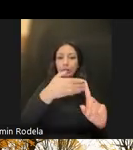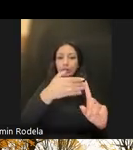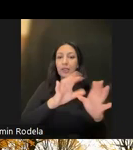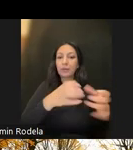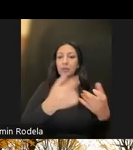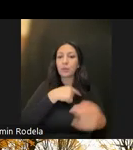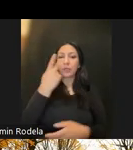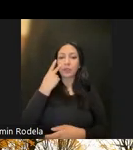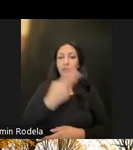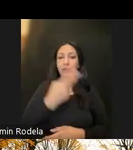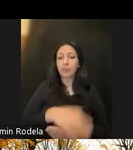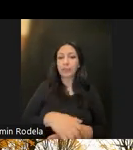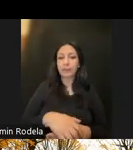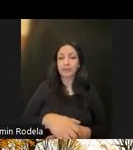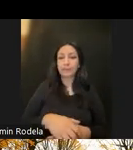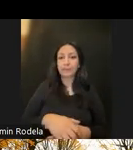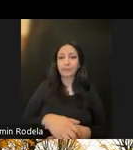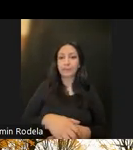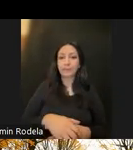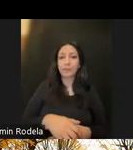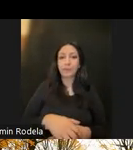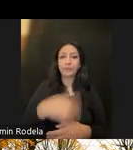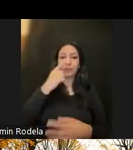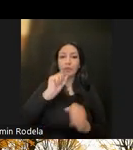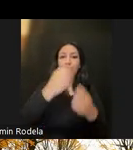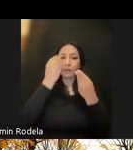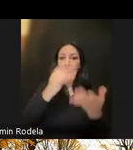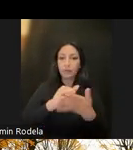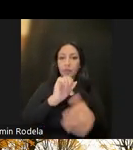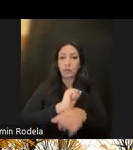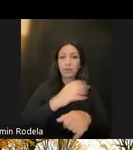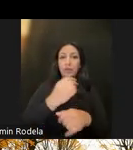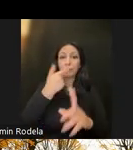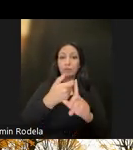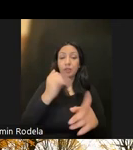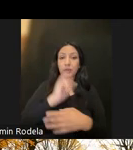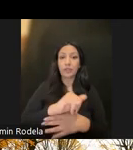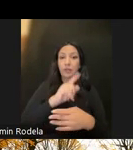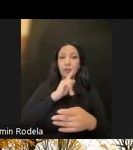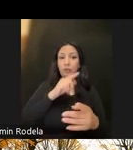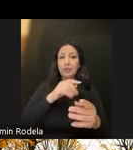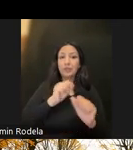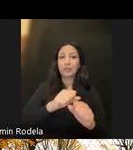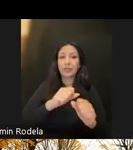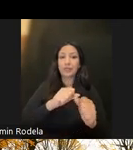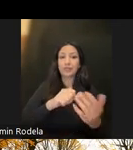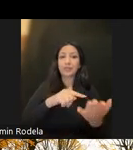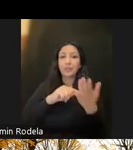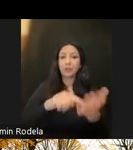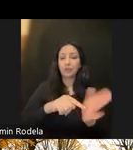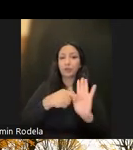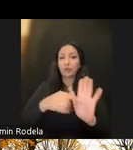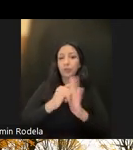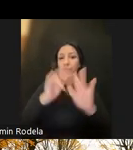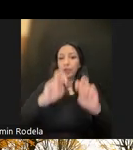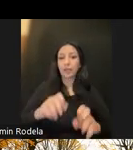we are looking at in order to inform this work. And from those projections and analyses, then